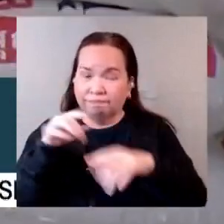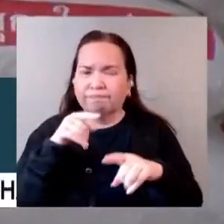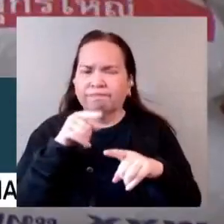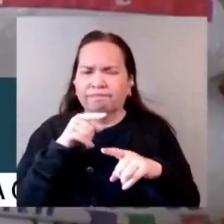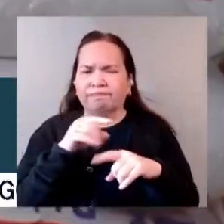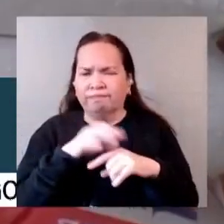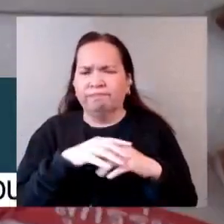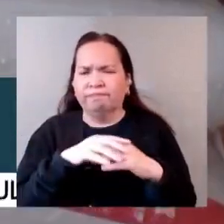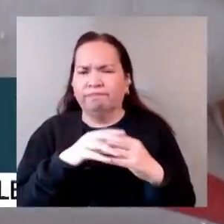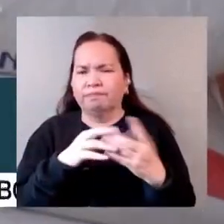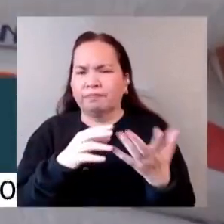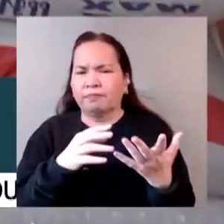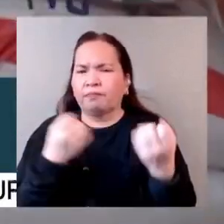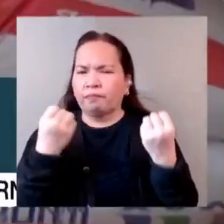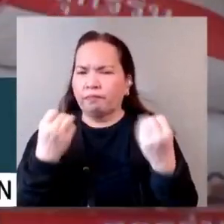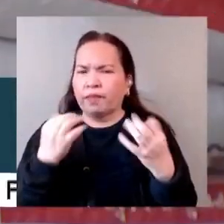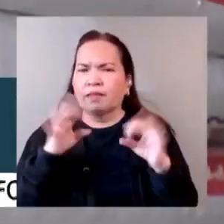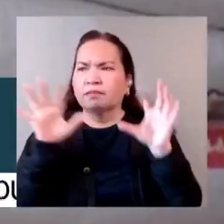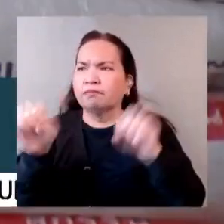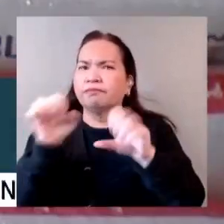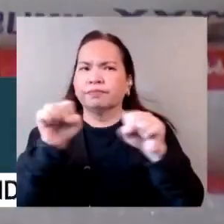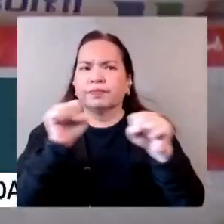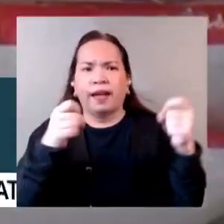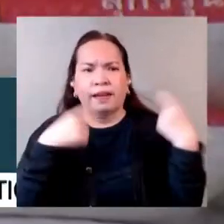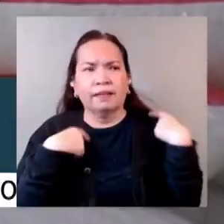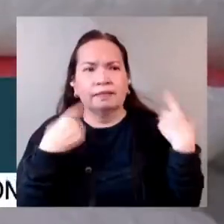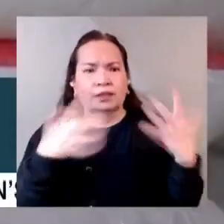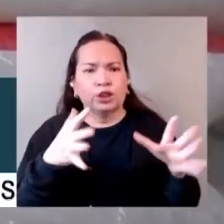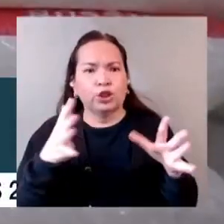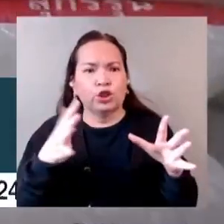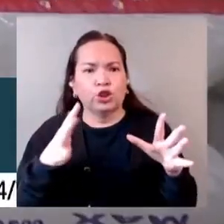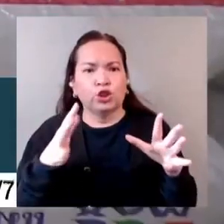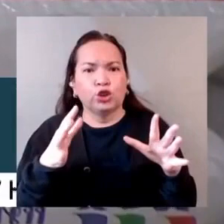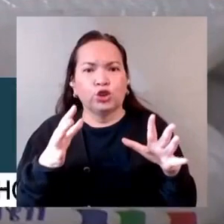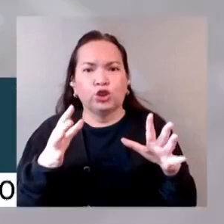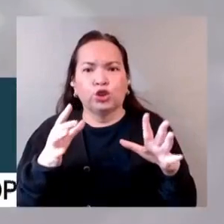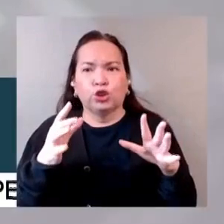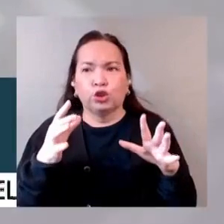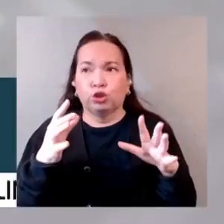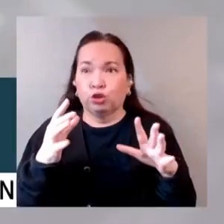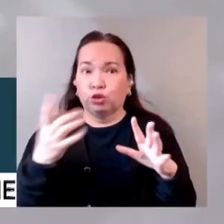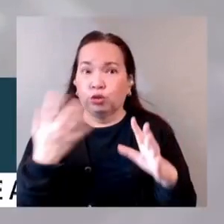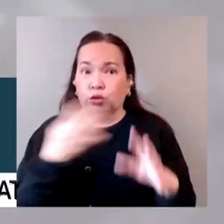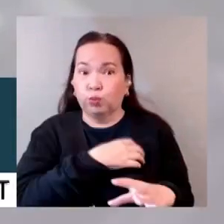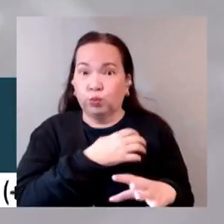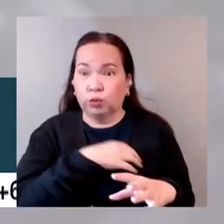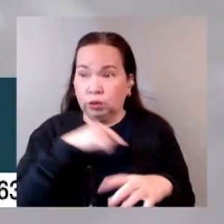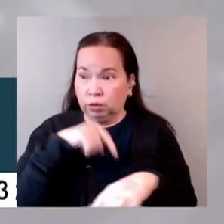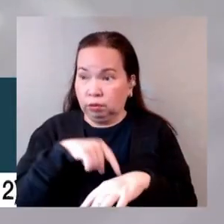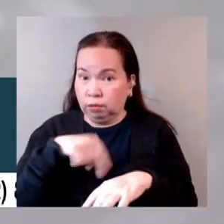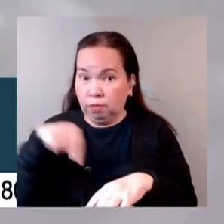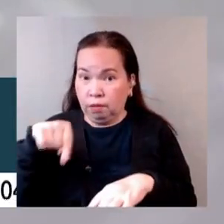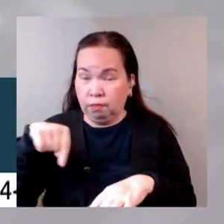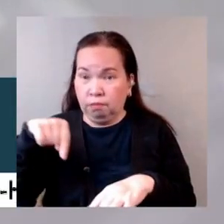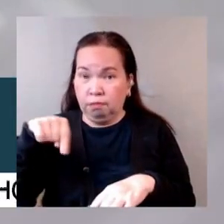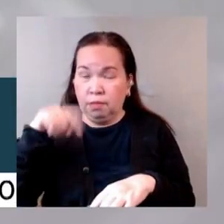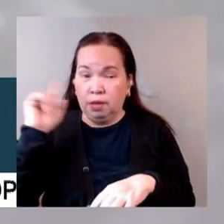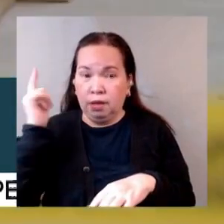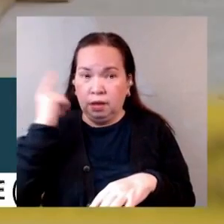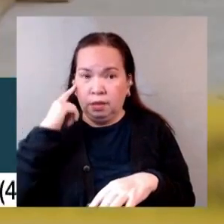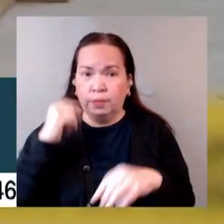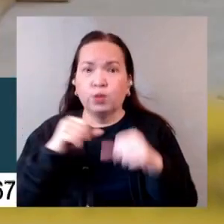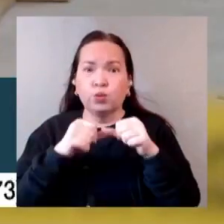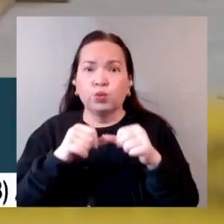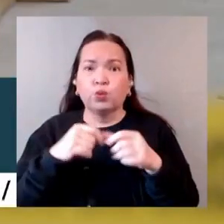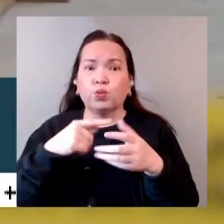massive apprehensions made by the law enforcers during this administration. This is a continuing program. They continued